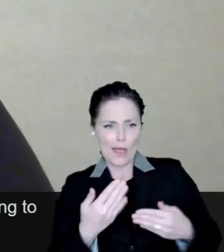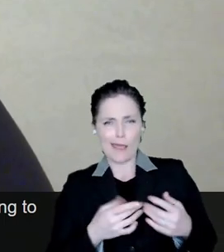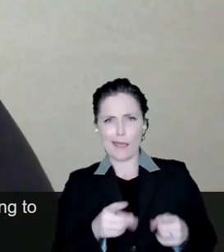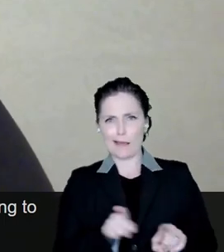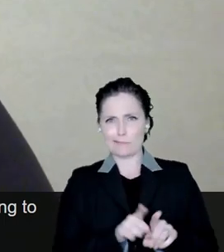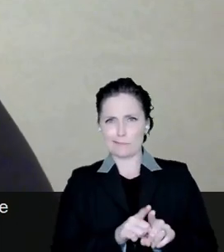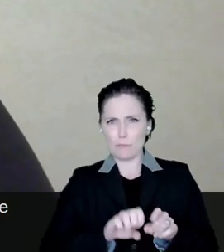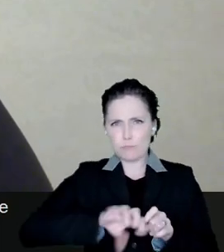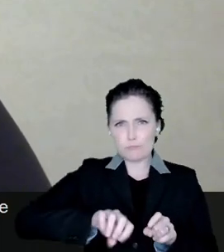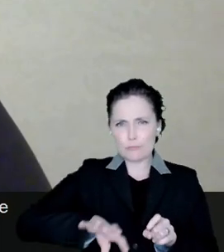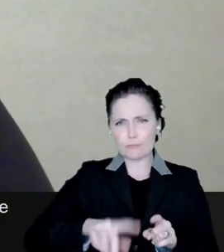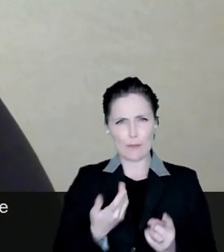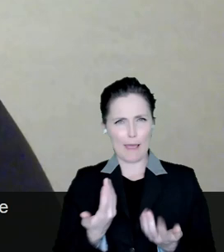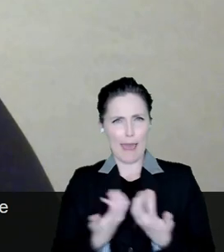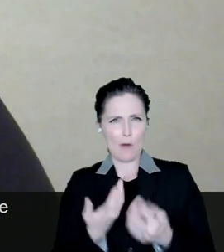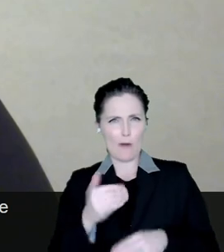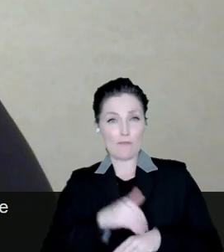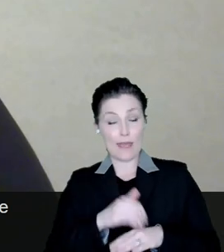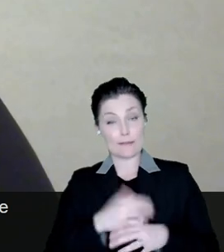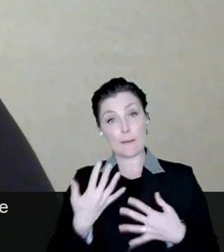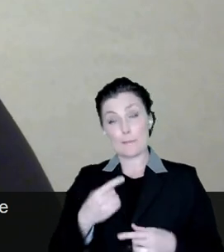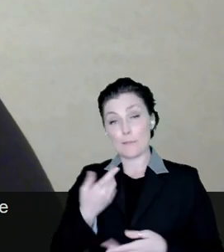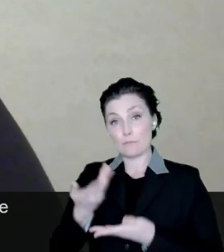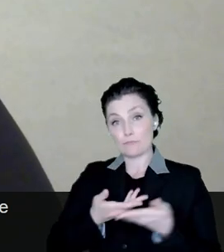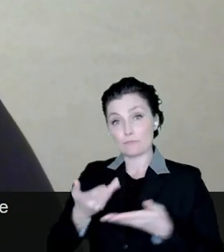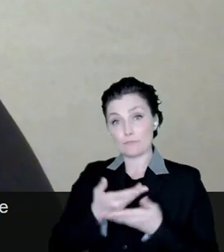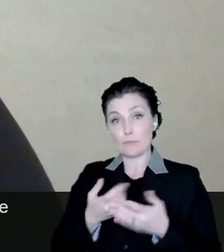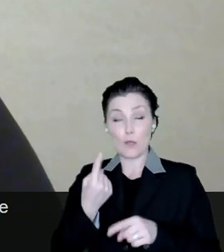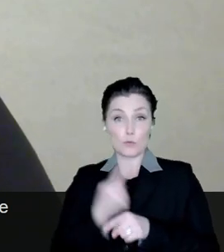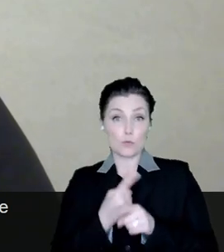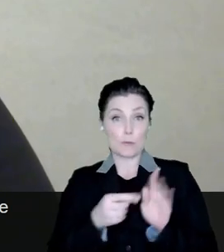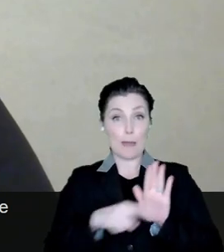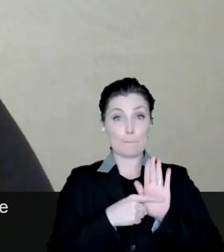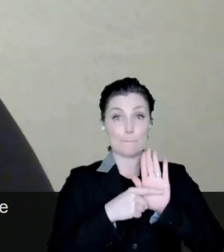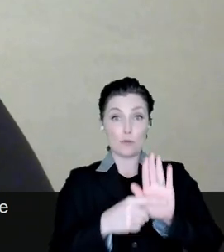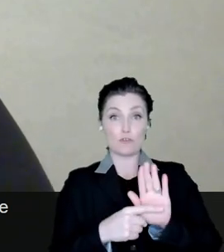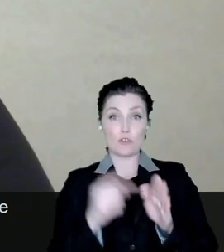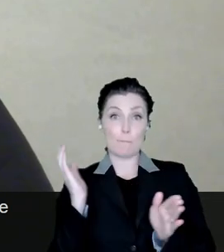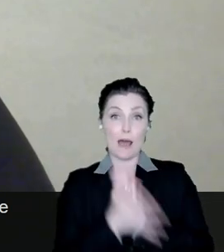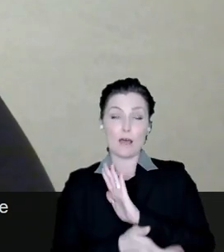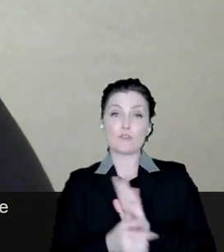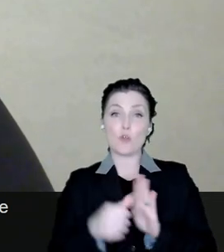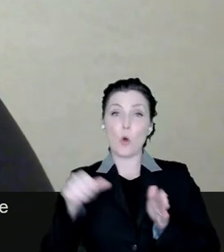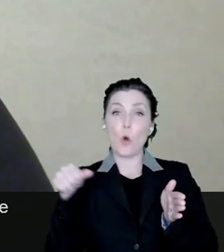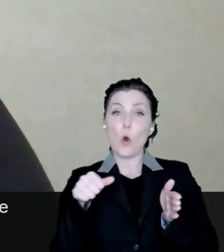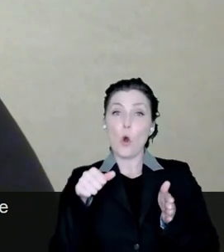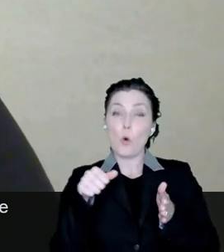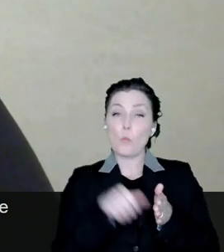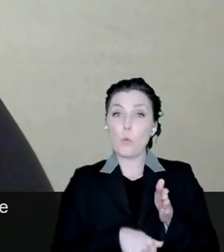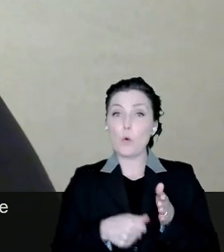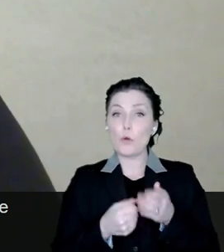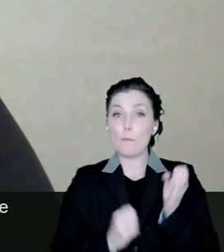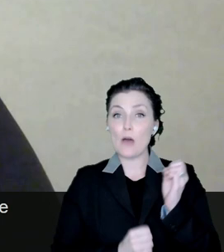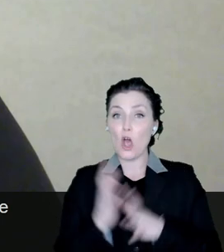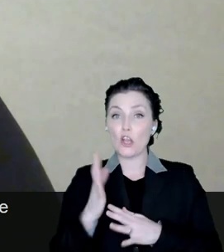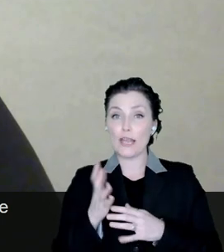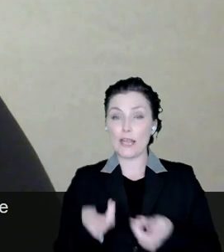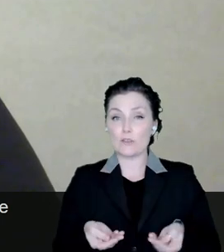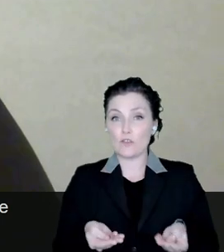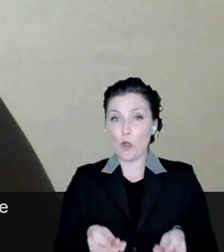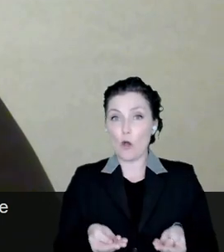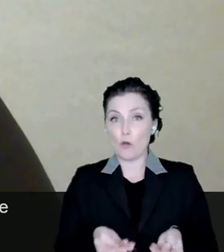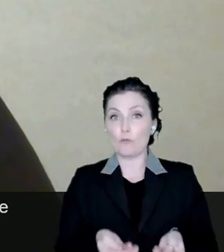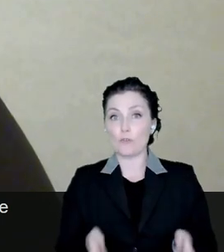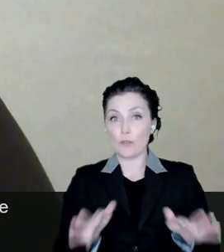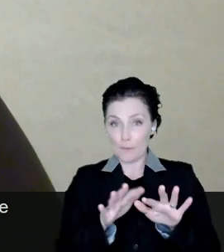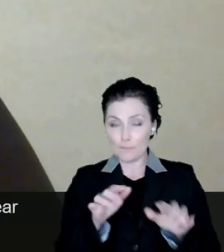we successfully passed on wood burning stoves as well. I'm yet to hear his response to that, but it was successfully passed.